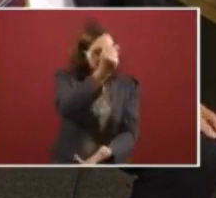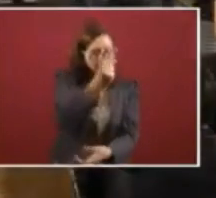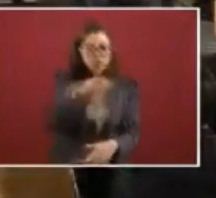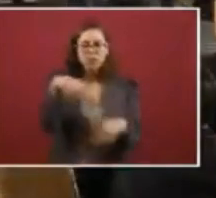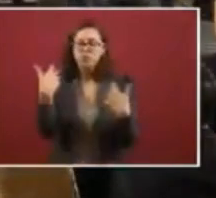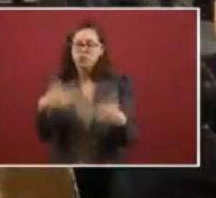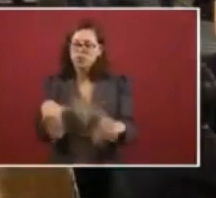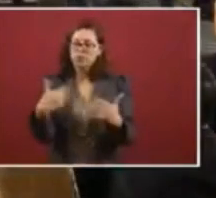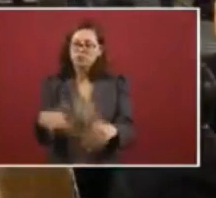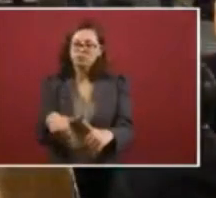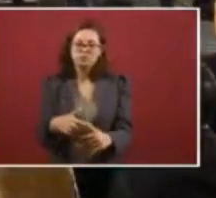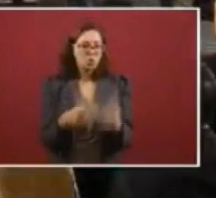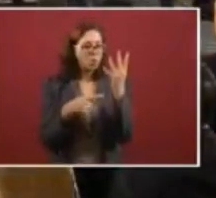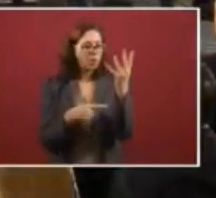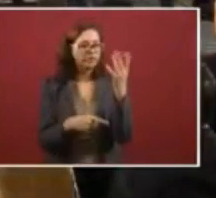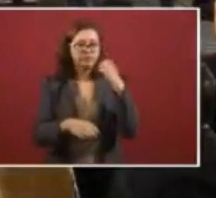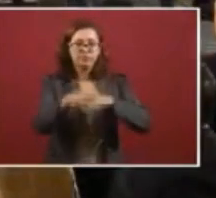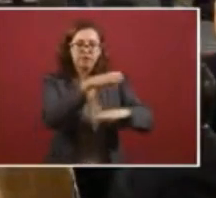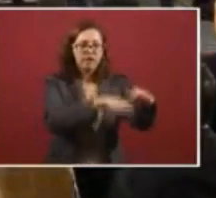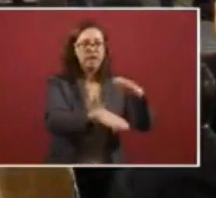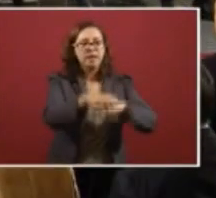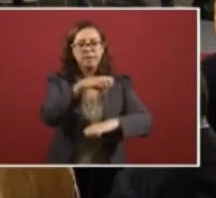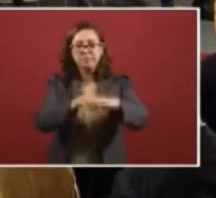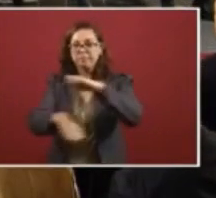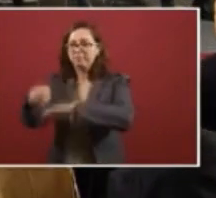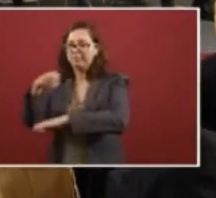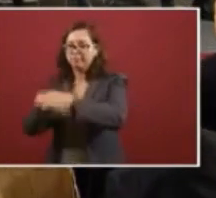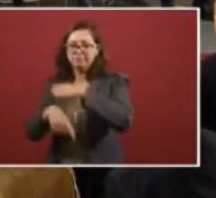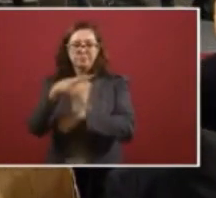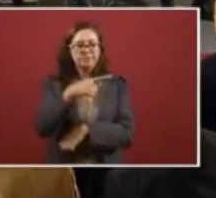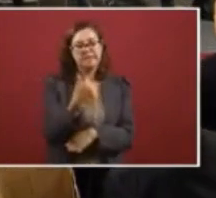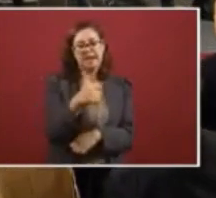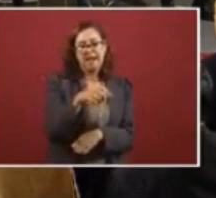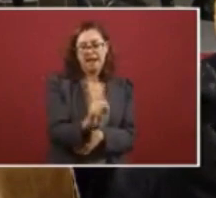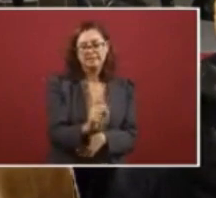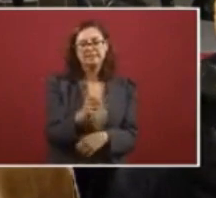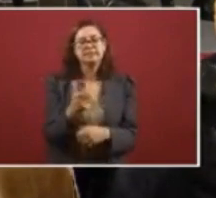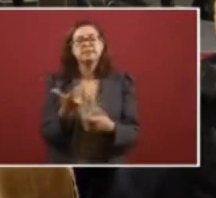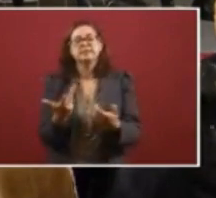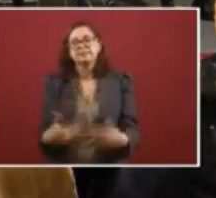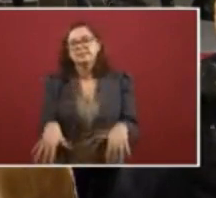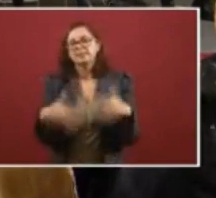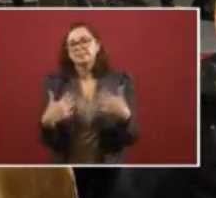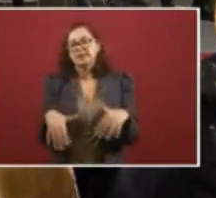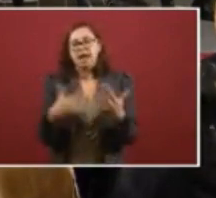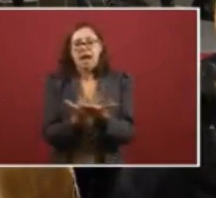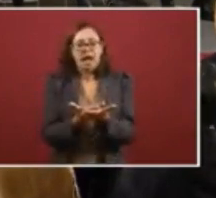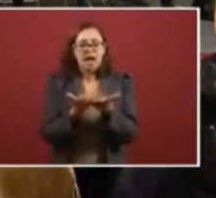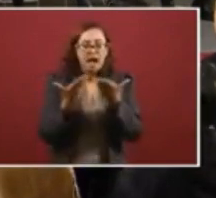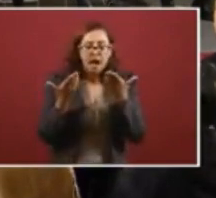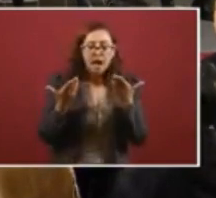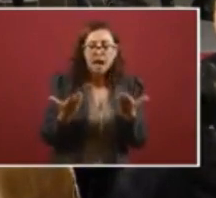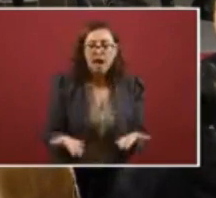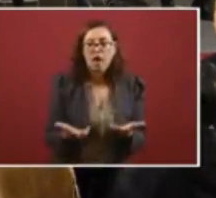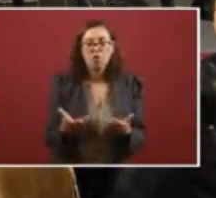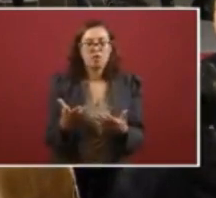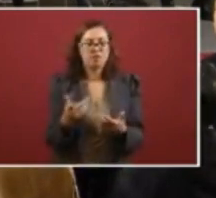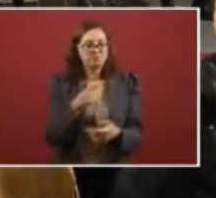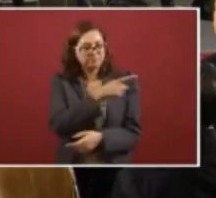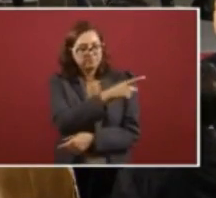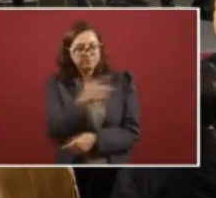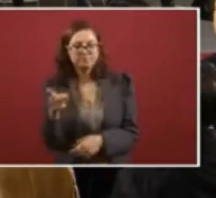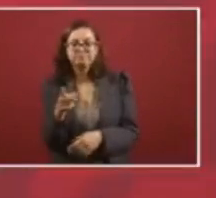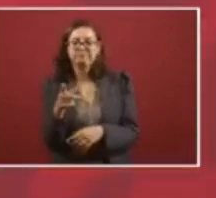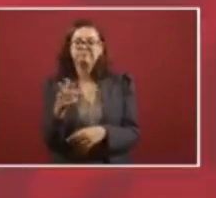agreement. So I believe that each one of the four transporting companies